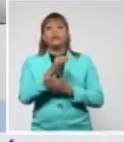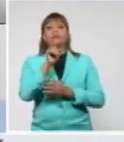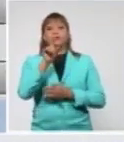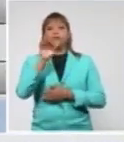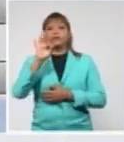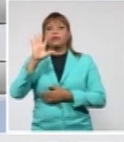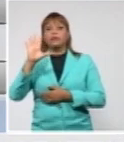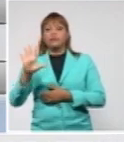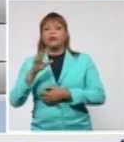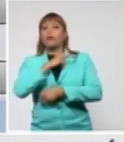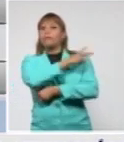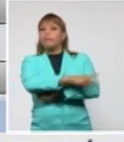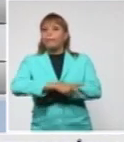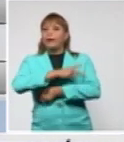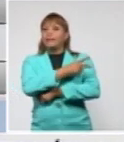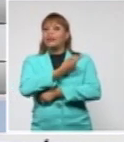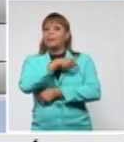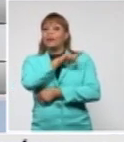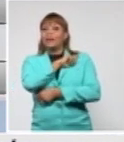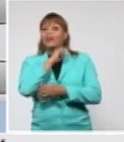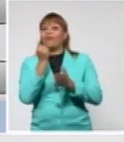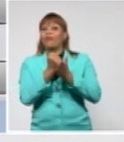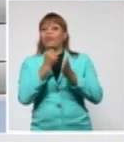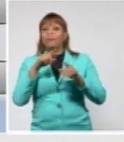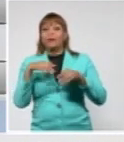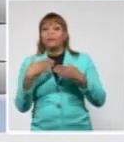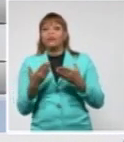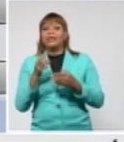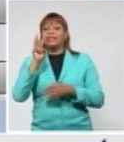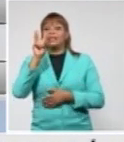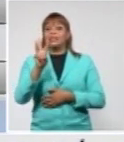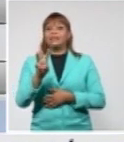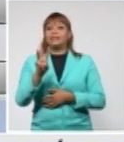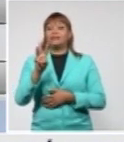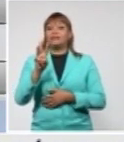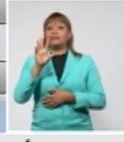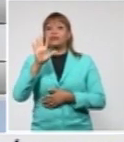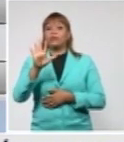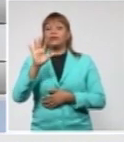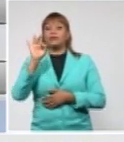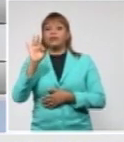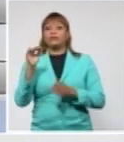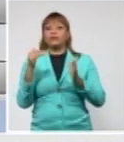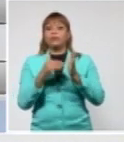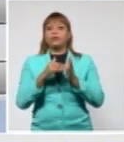same 185 countries. Yesterday,